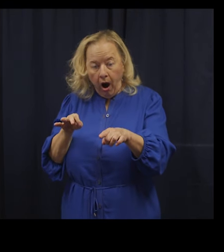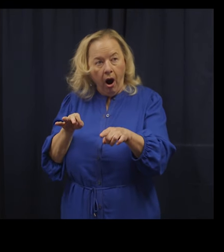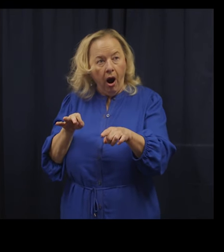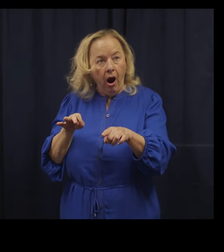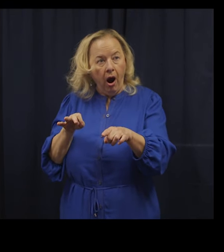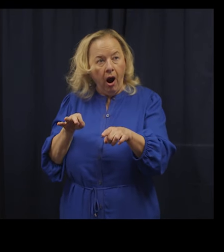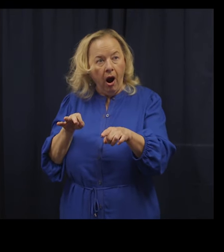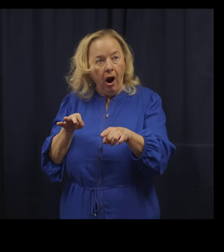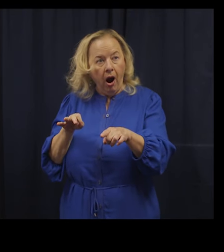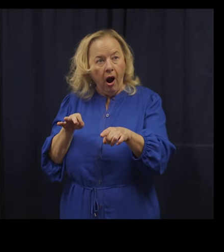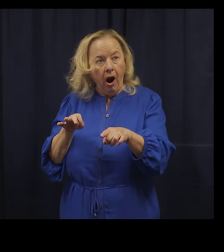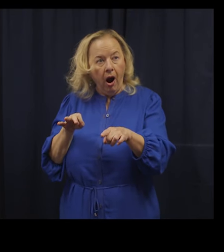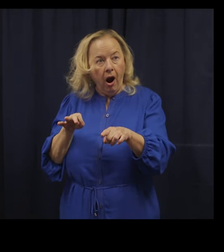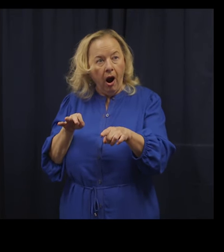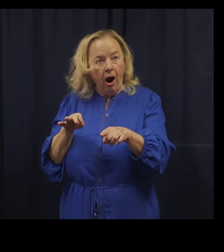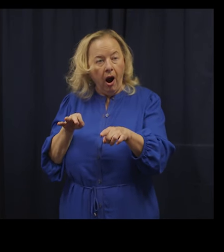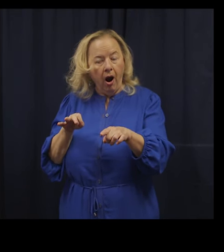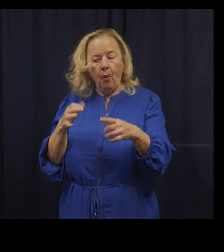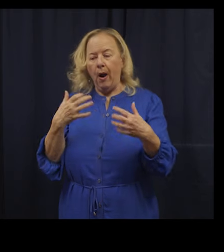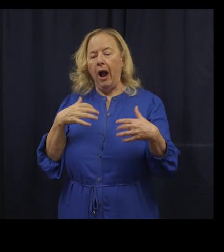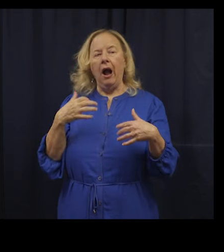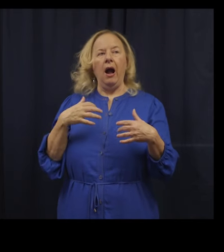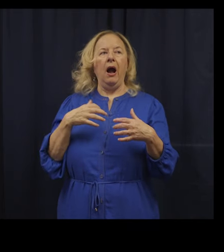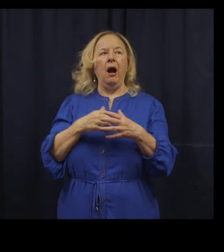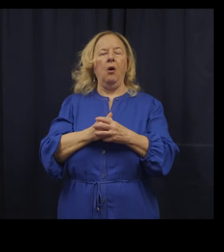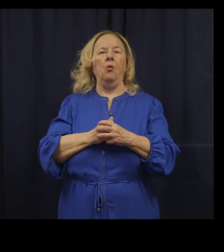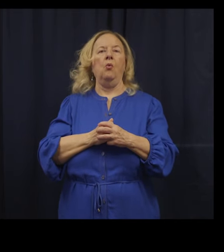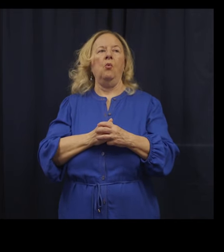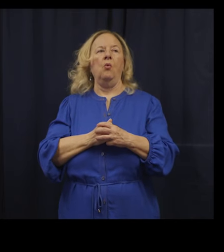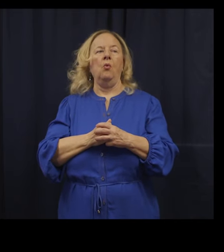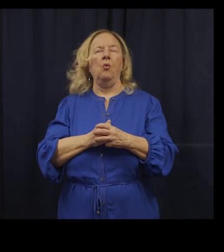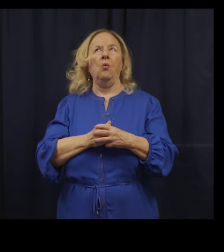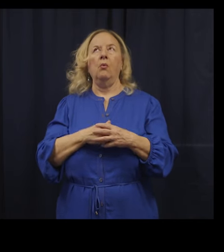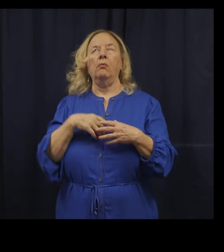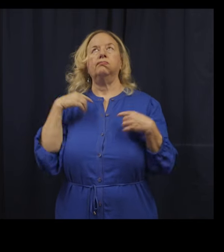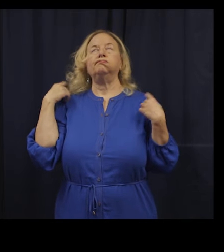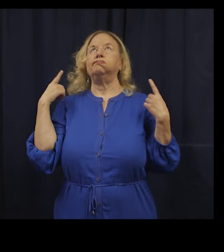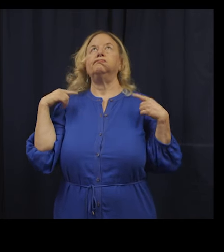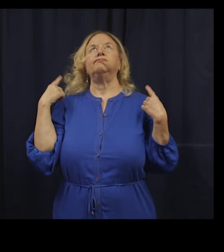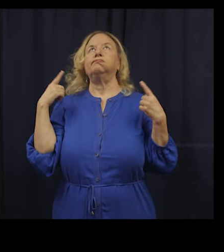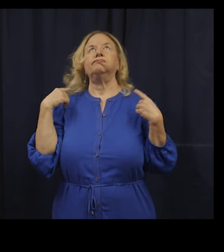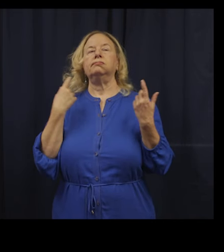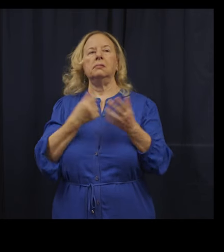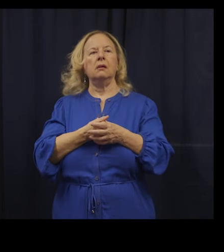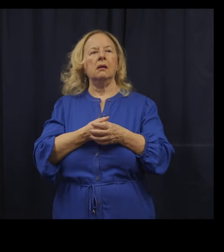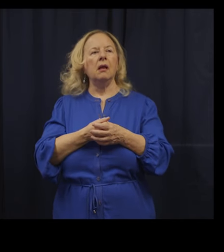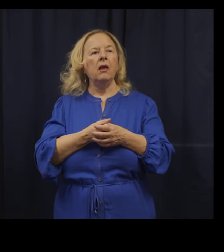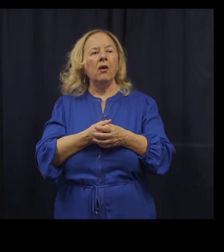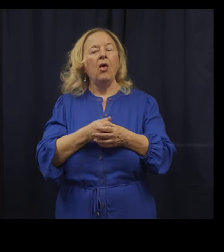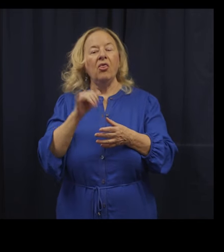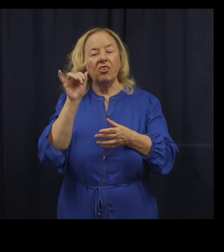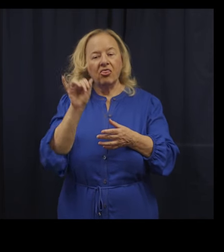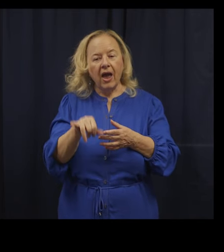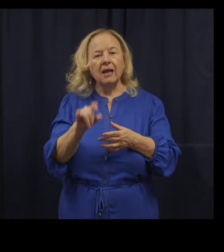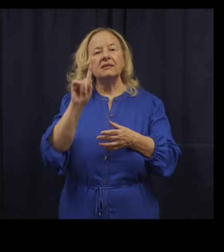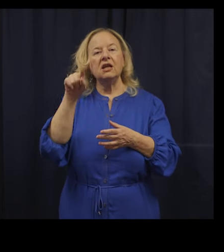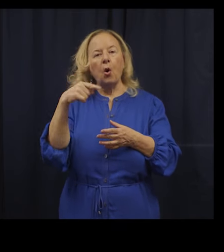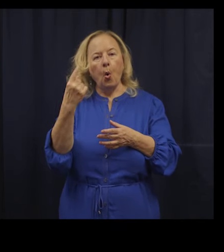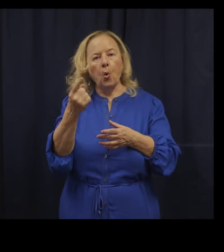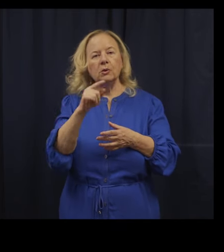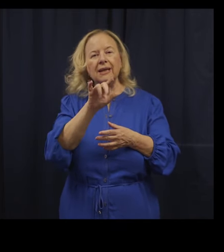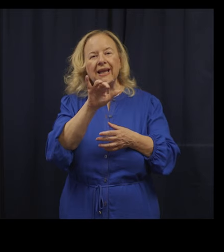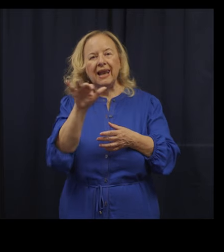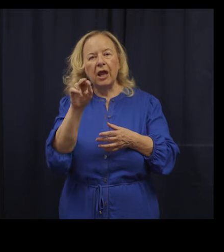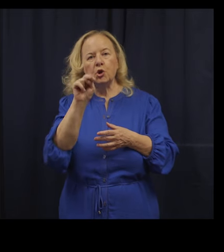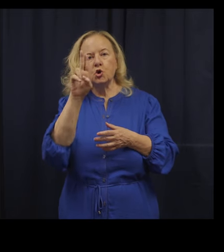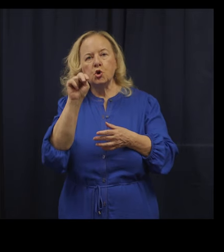is. And that is just insane to me because that is the only letter noon